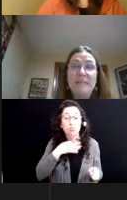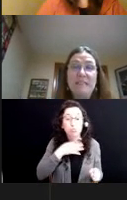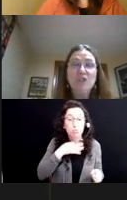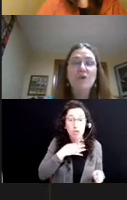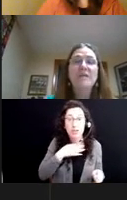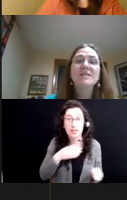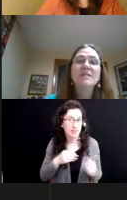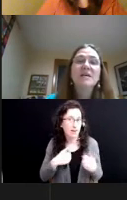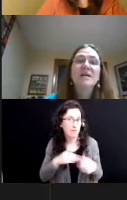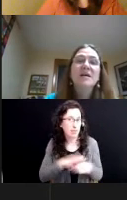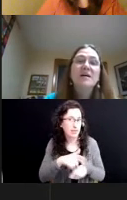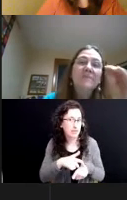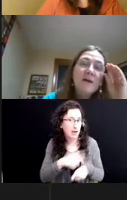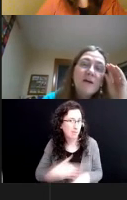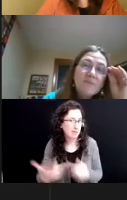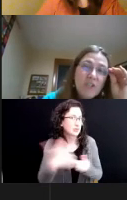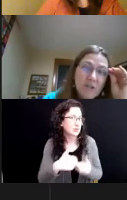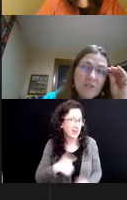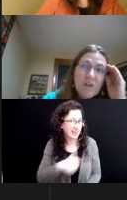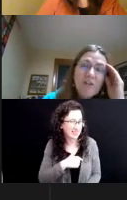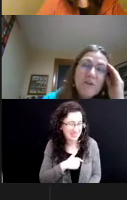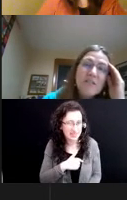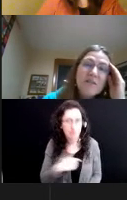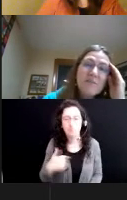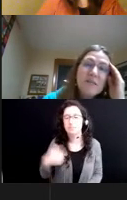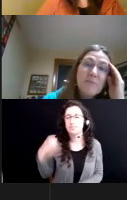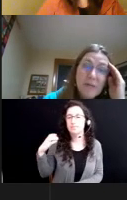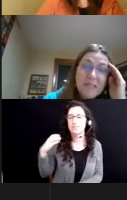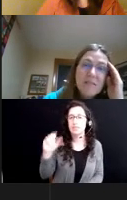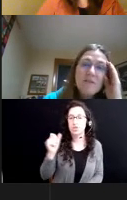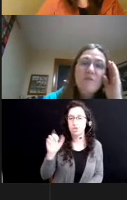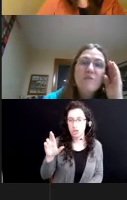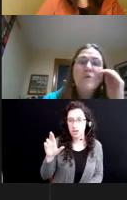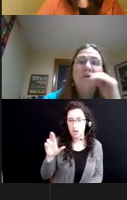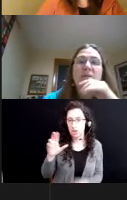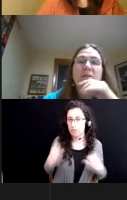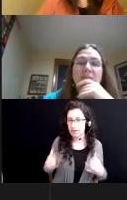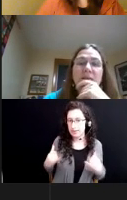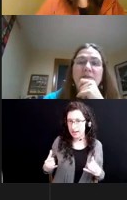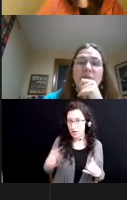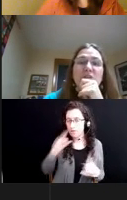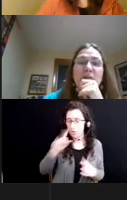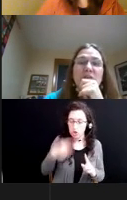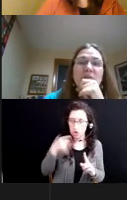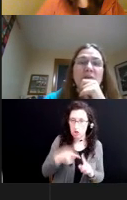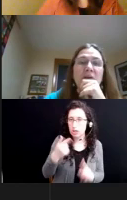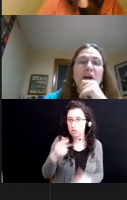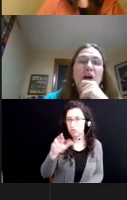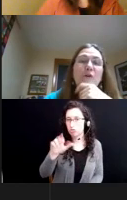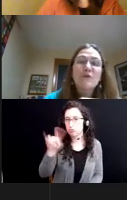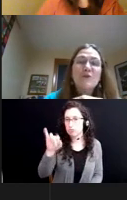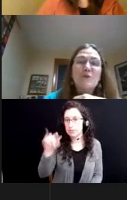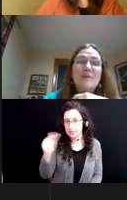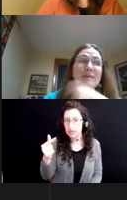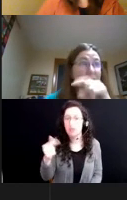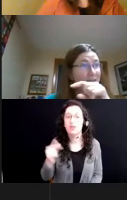hands, please join us. I'm the chair of the Targeted Grazing Committee at present for the Society for Range Management.